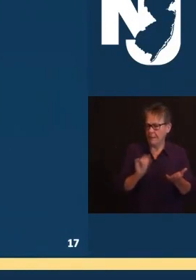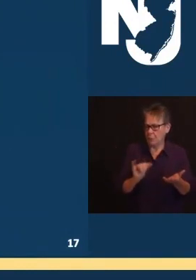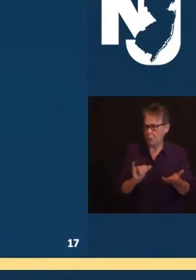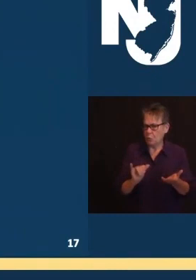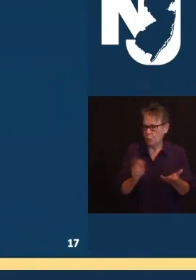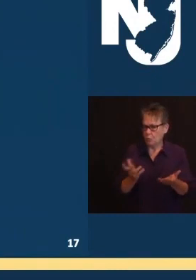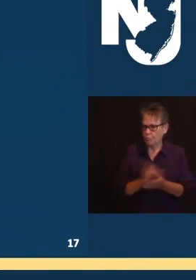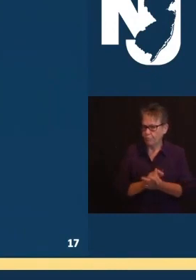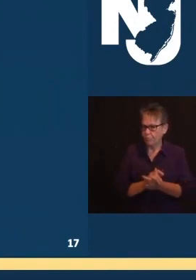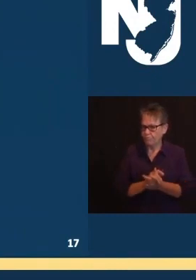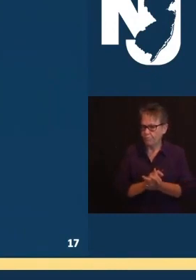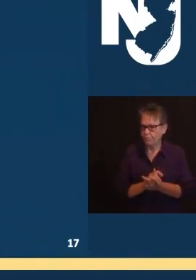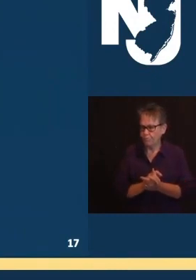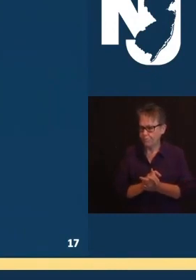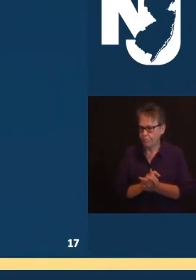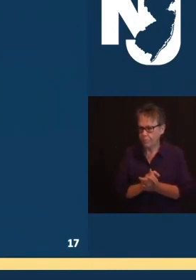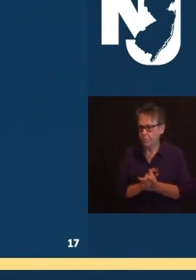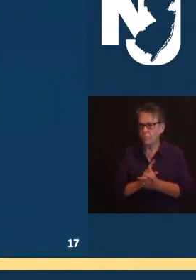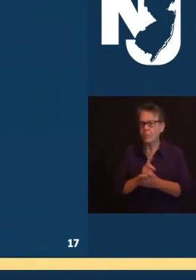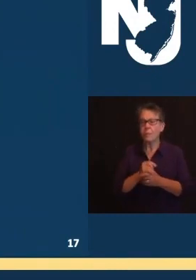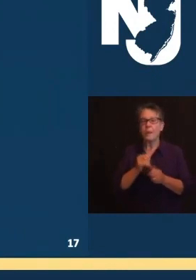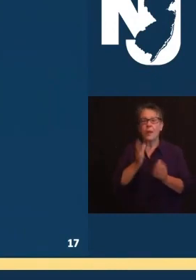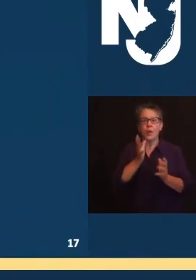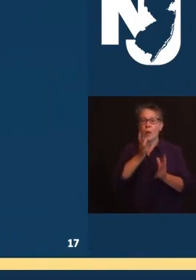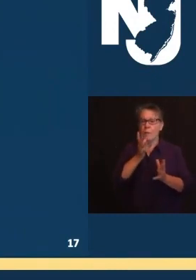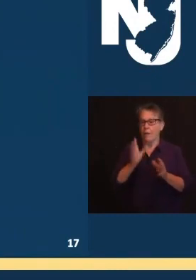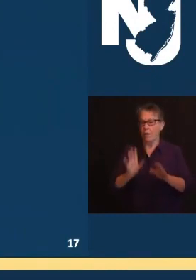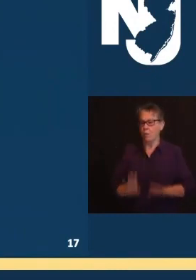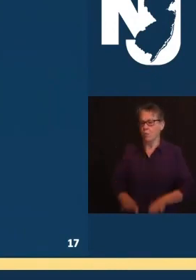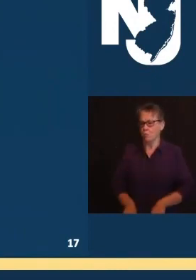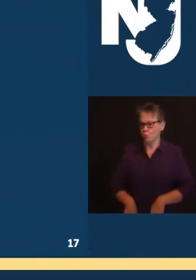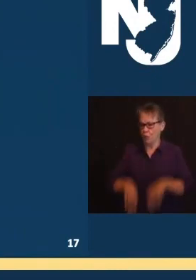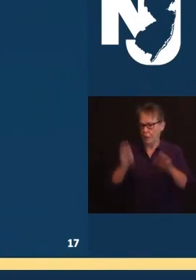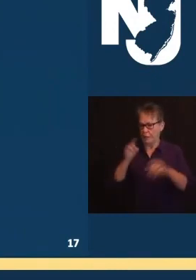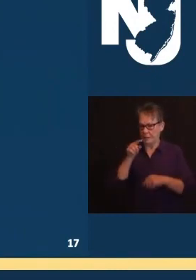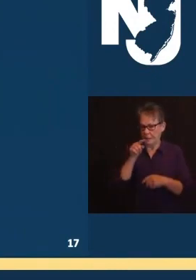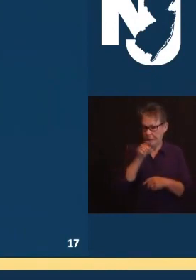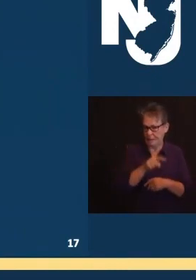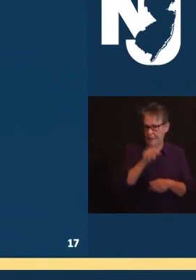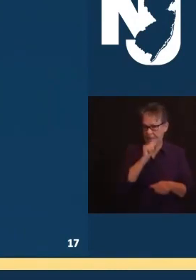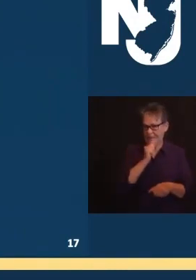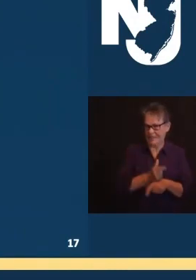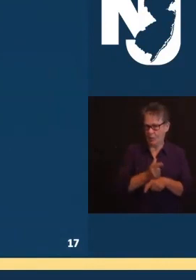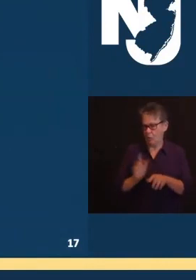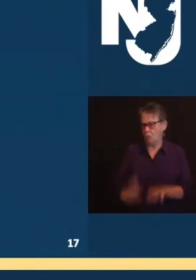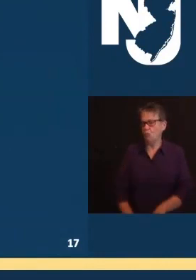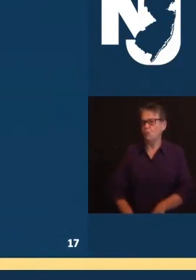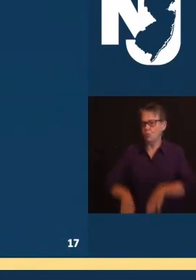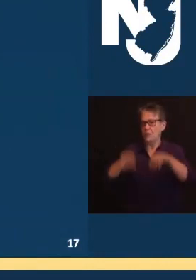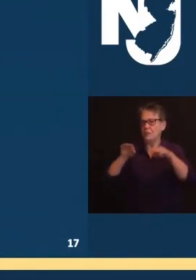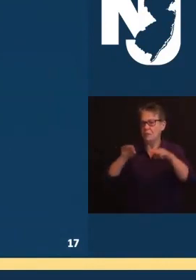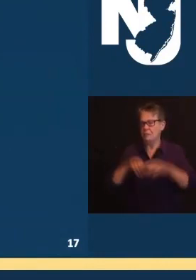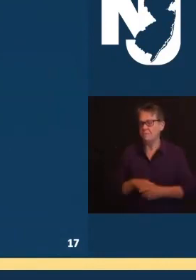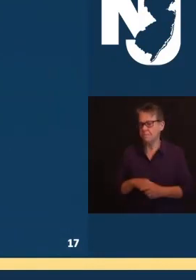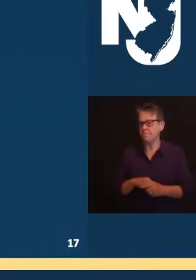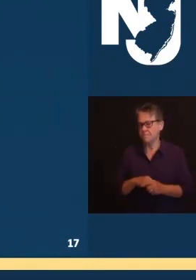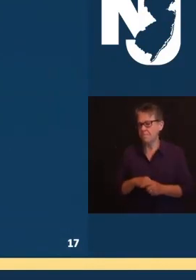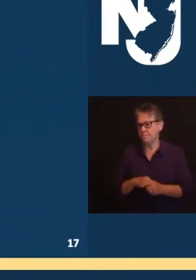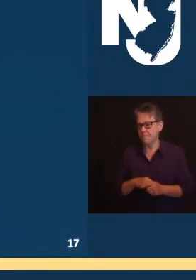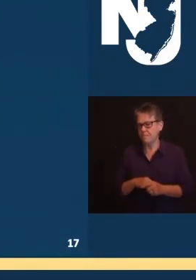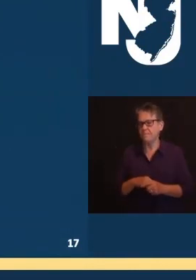actually raised the boys. His grandmother lives in Los Angeles. She also lost a son to